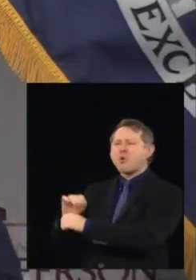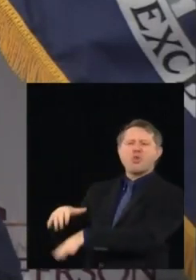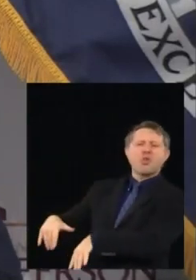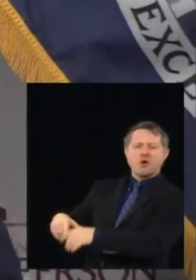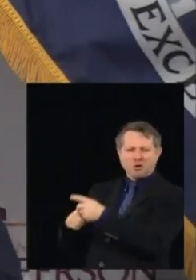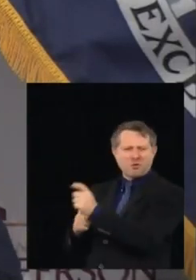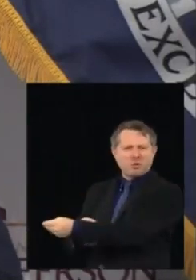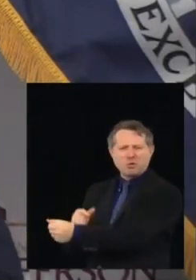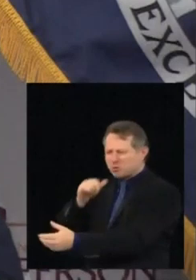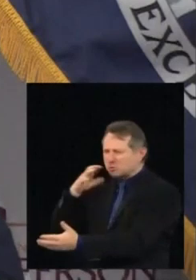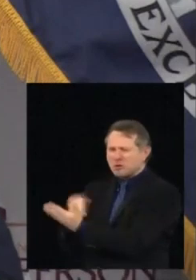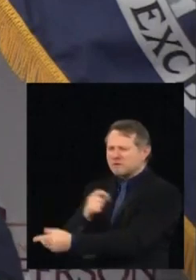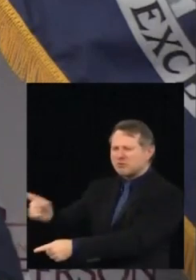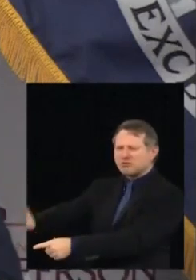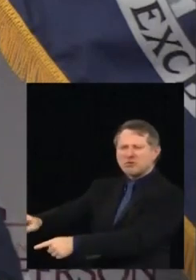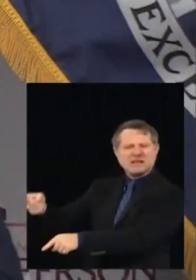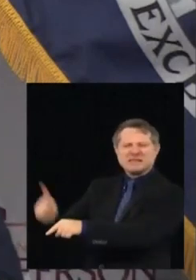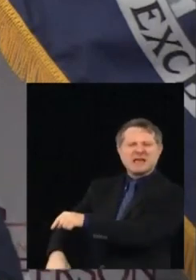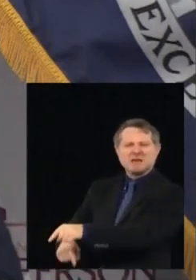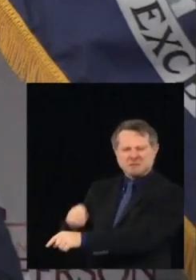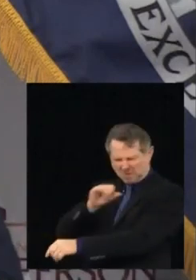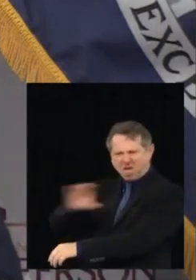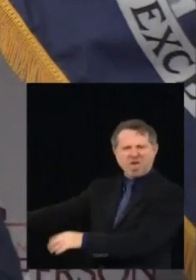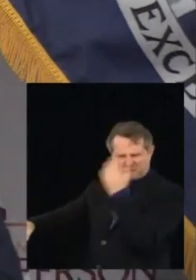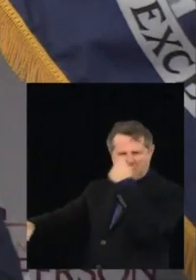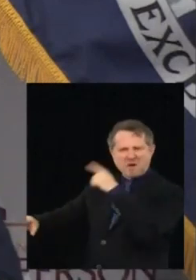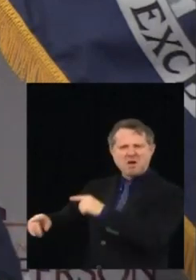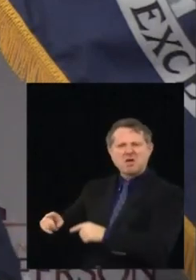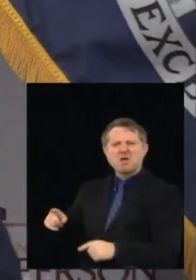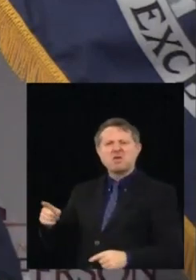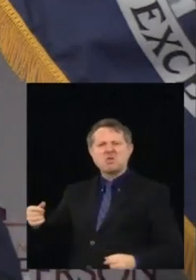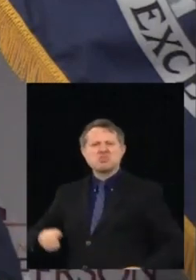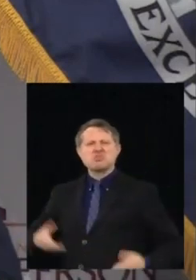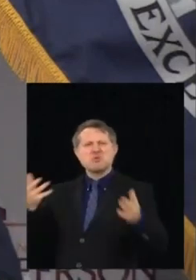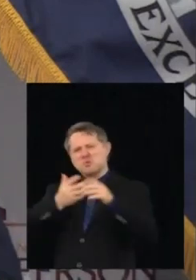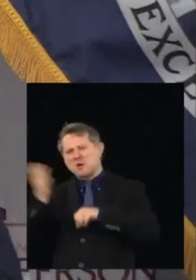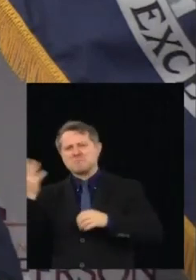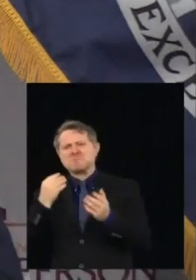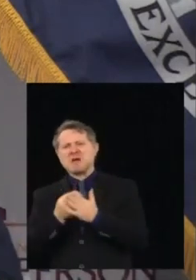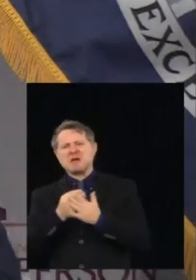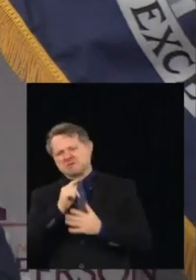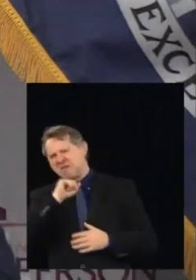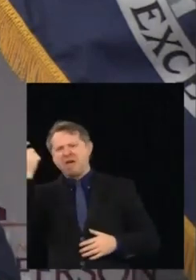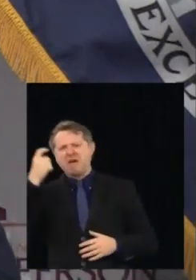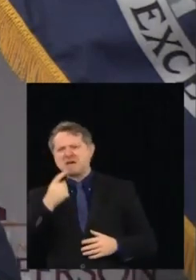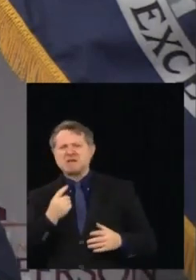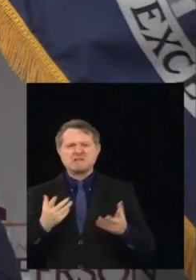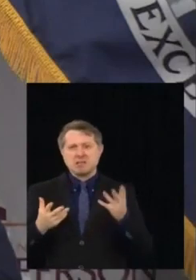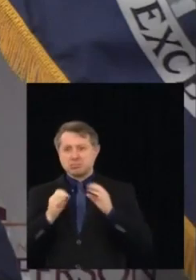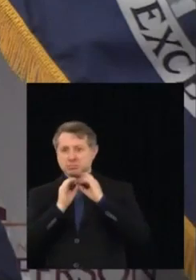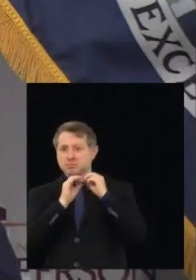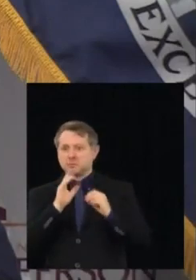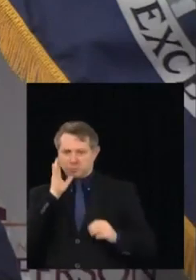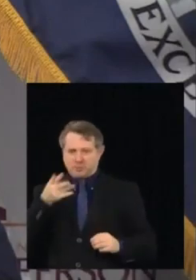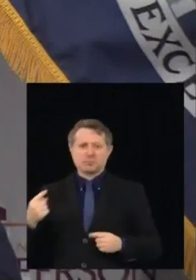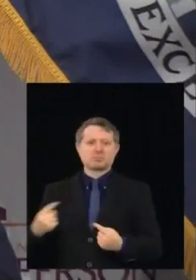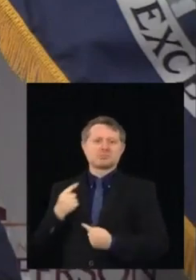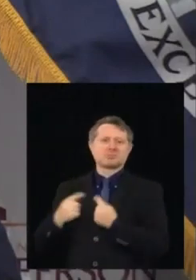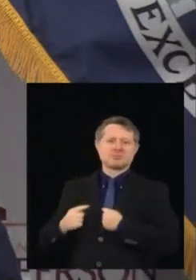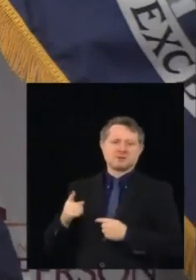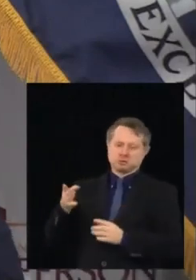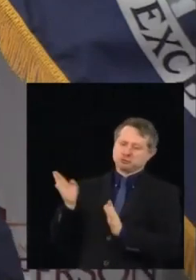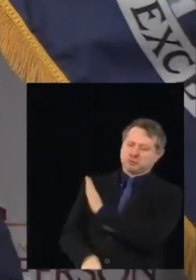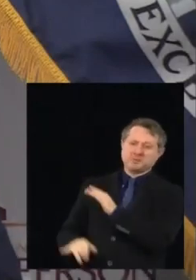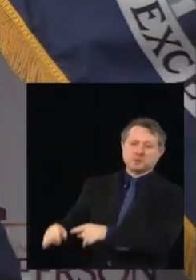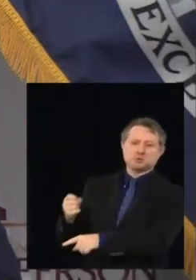the unemployment check. You gave away the taxpayers' money unfairly. That's what they're going to say. They'll get one person or 2